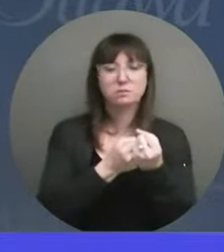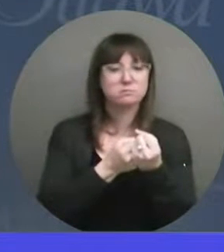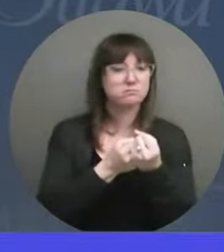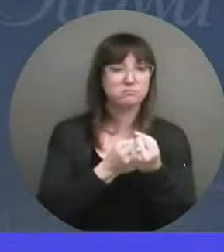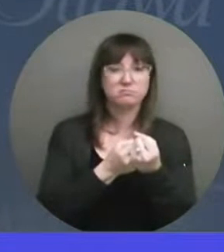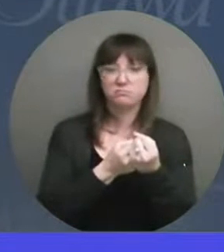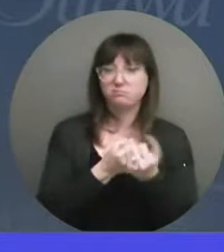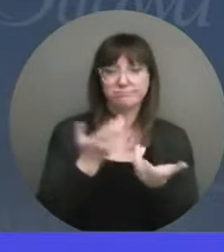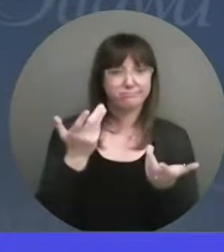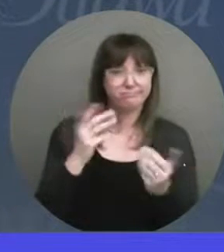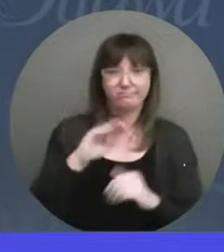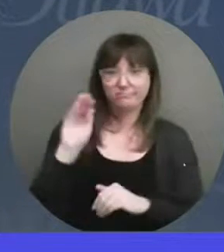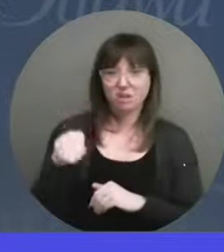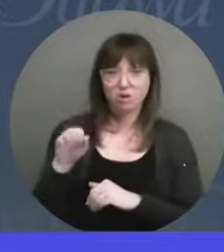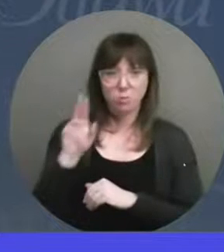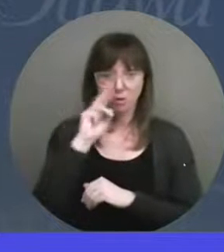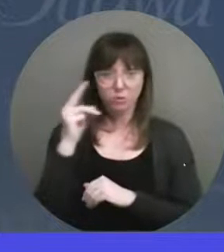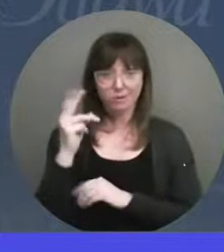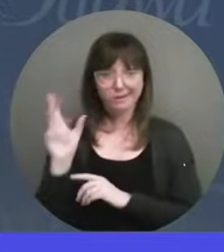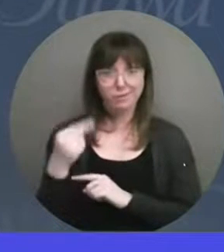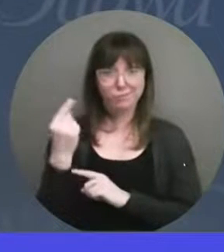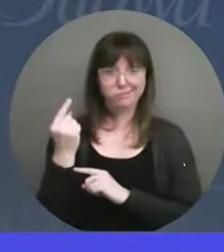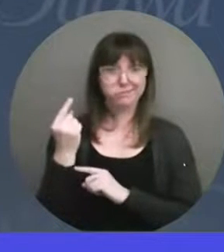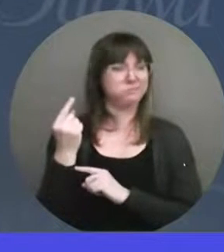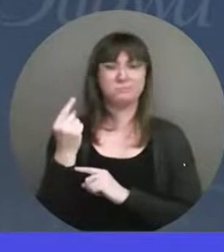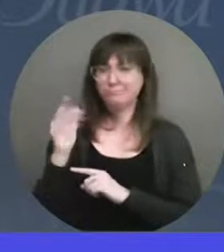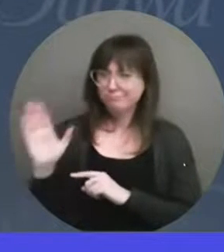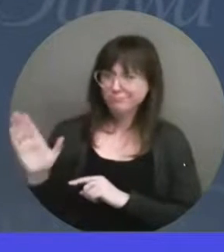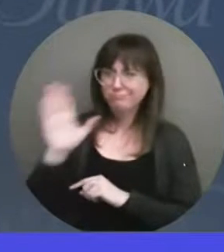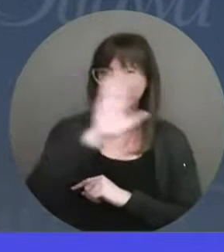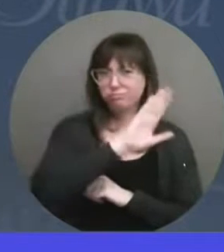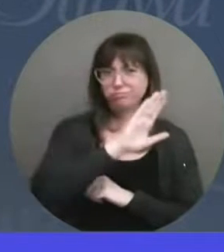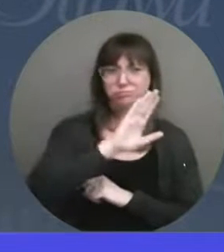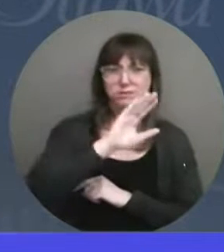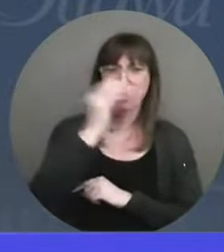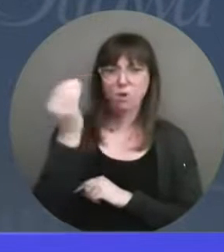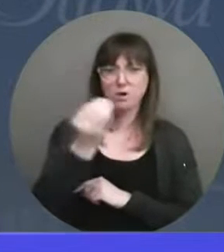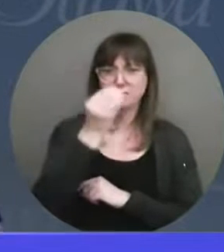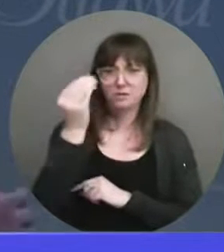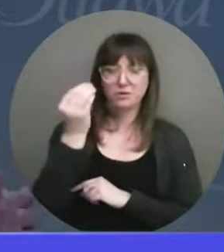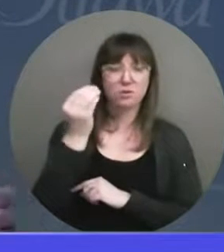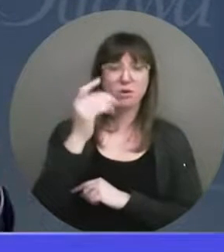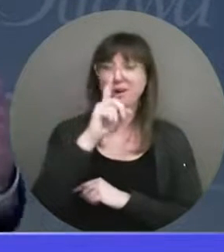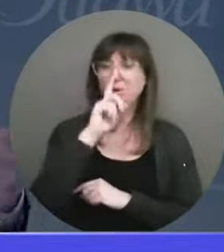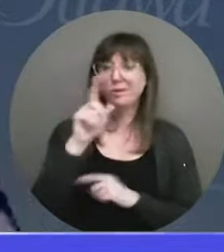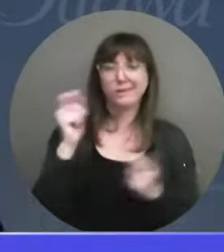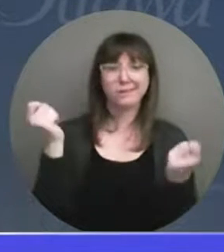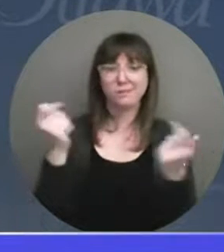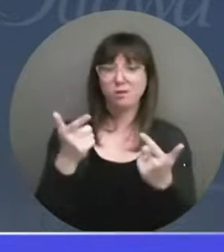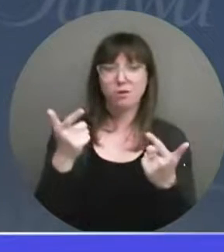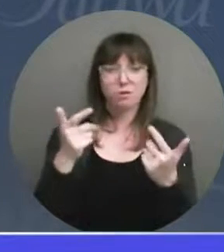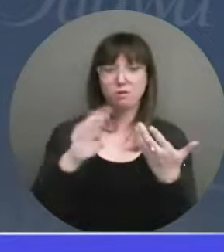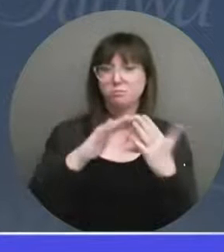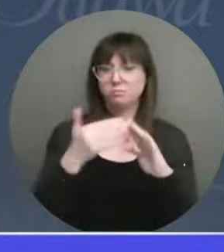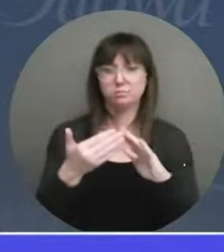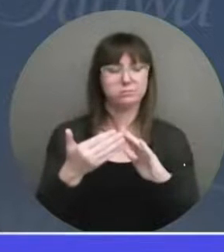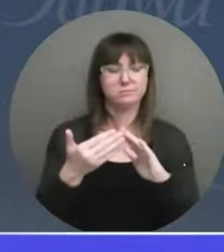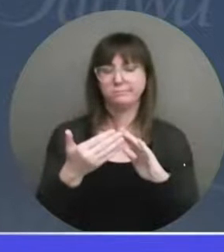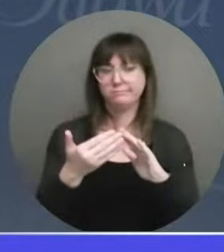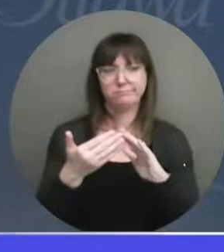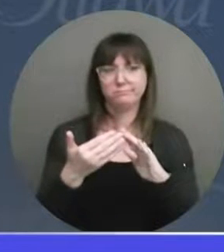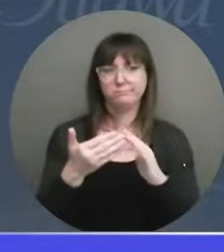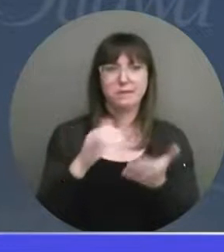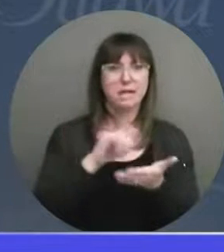mayor across the province of Ontario. No municipality has the capacity to pick up the